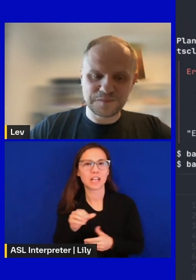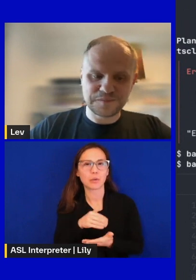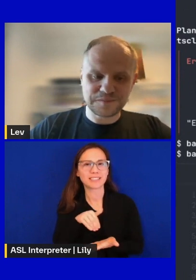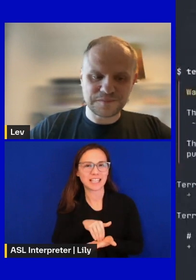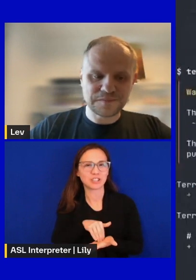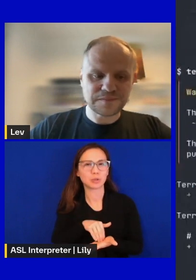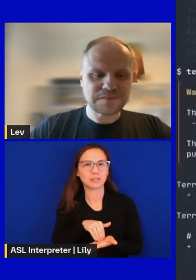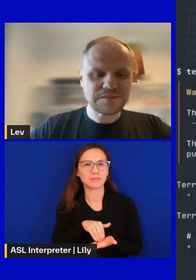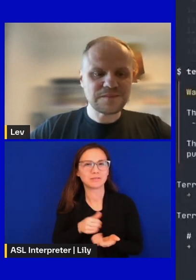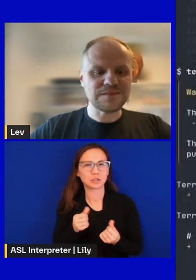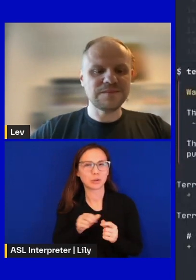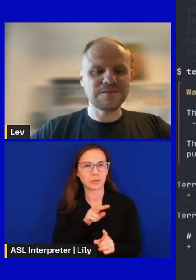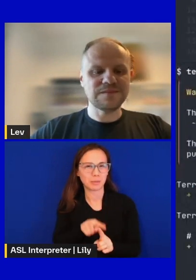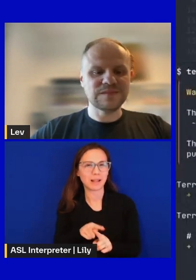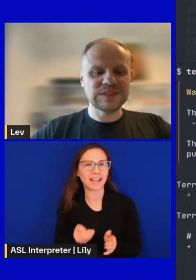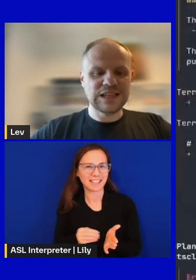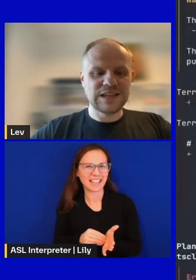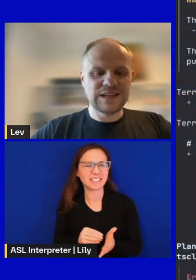again.